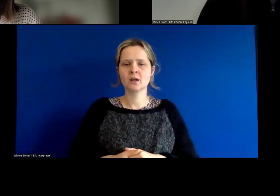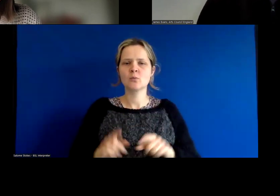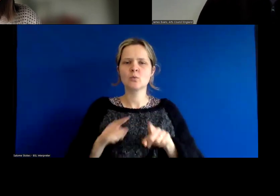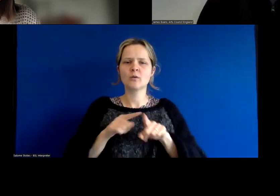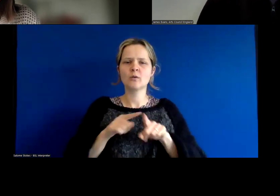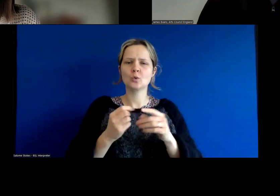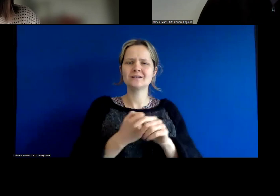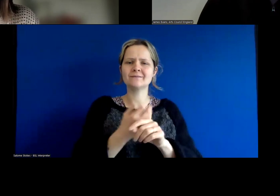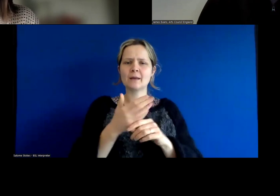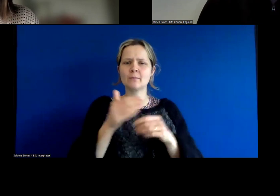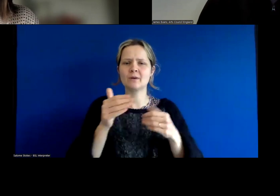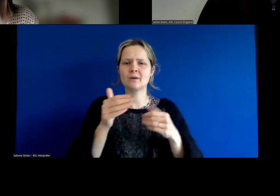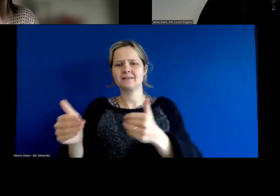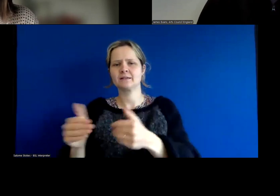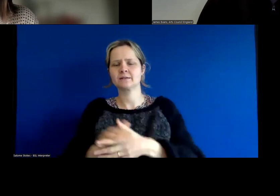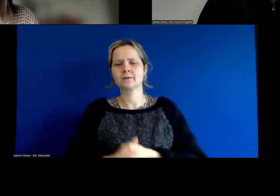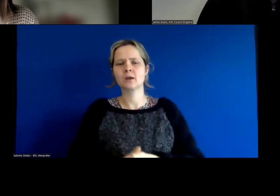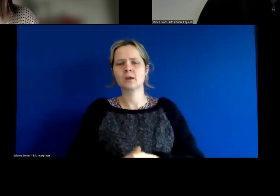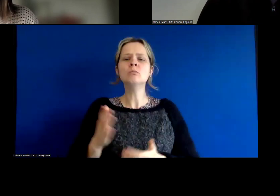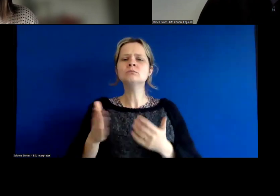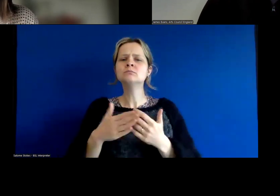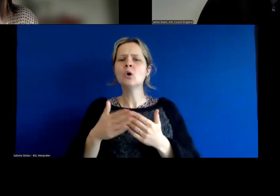Another question.